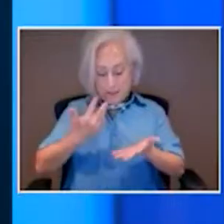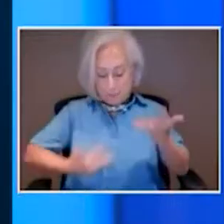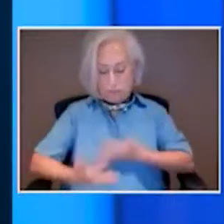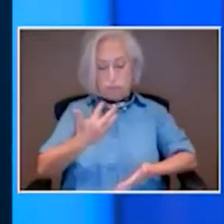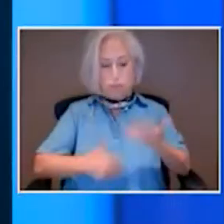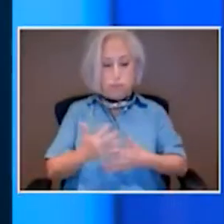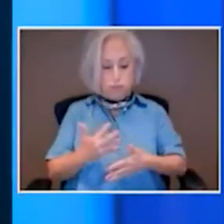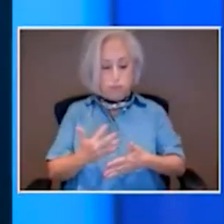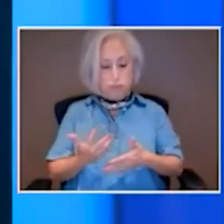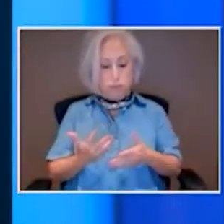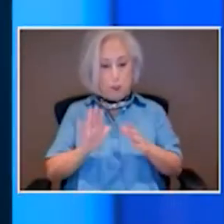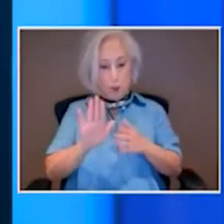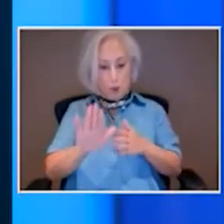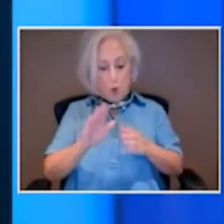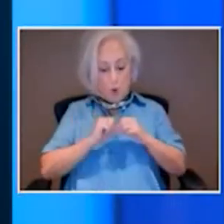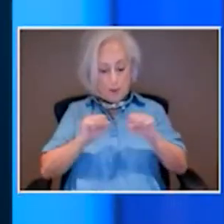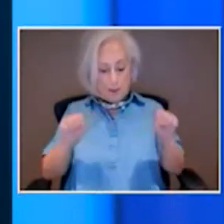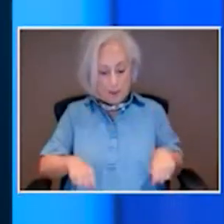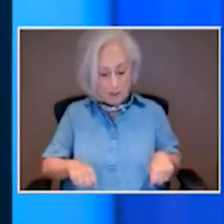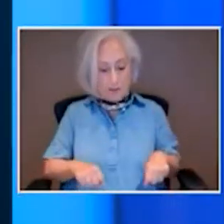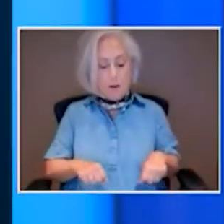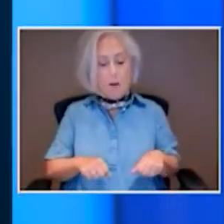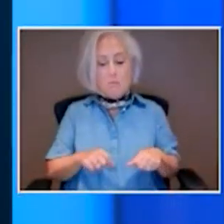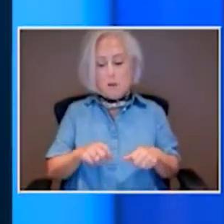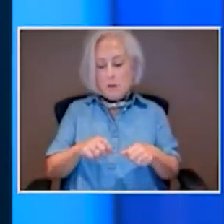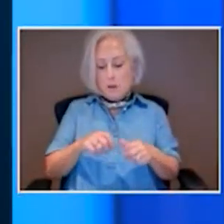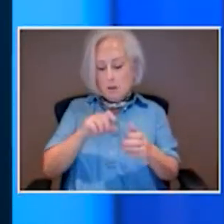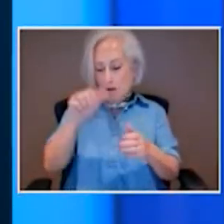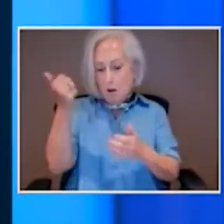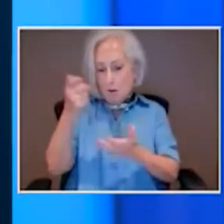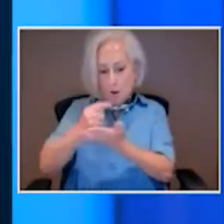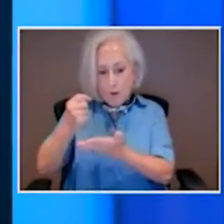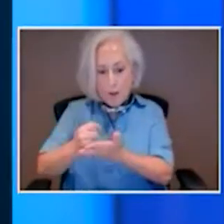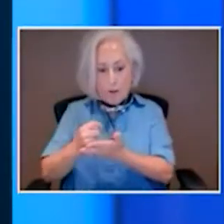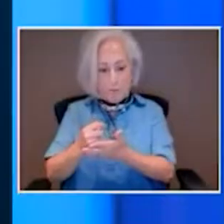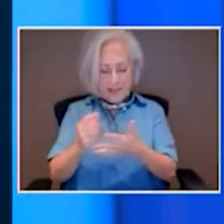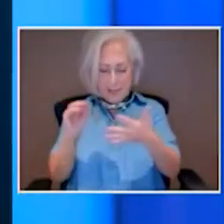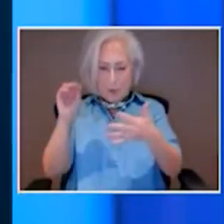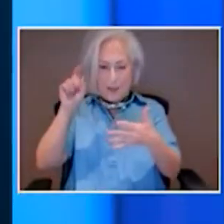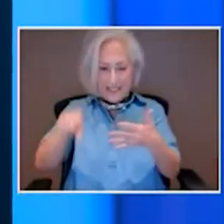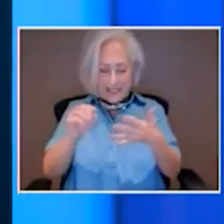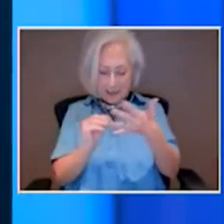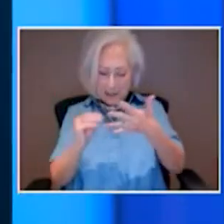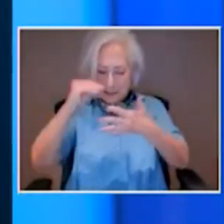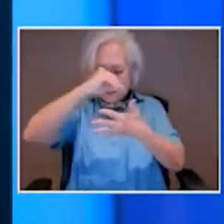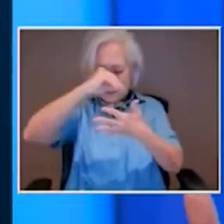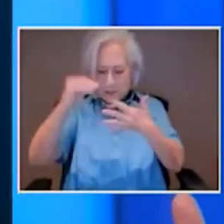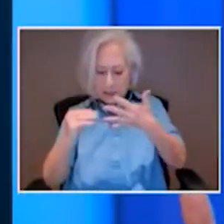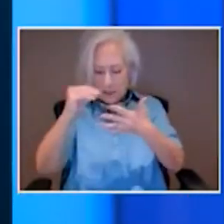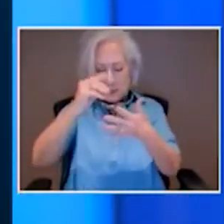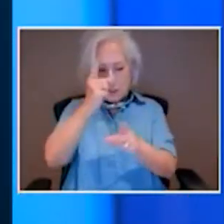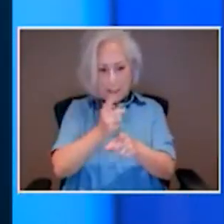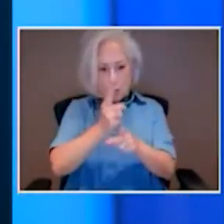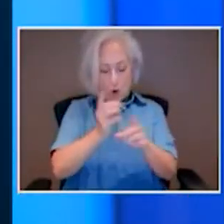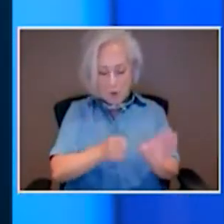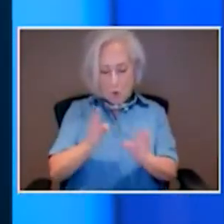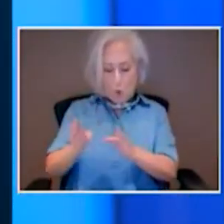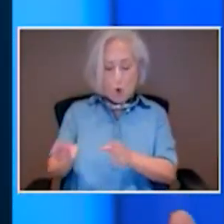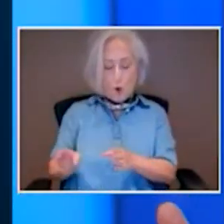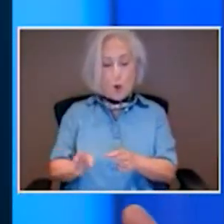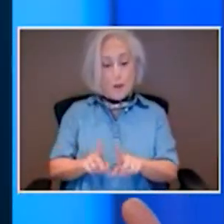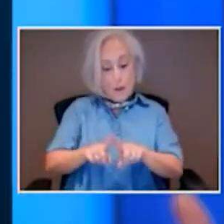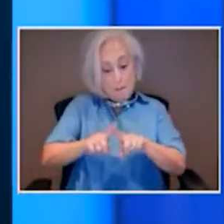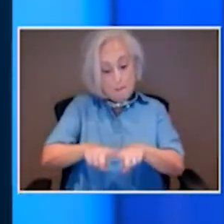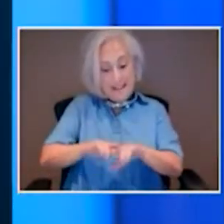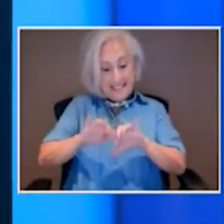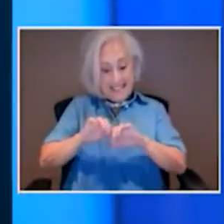together, even in the right order. And based on how we put all of that together, we can now see a difference in outcomes